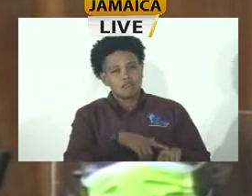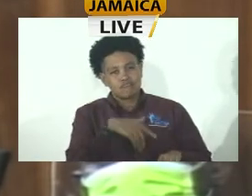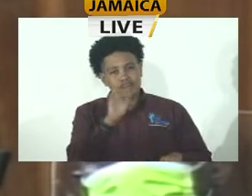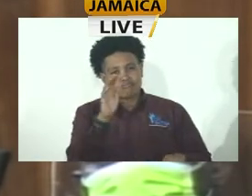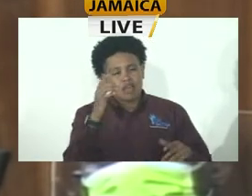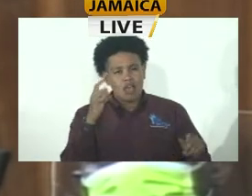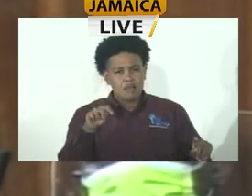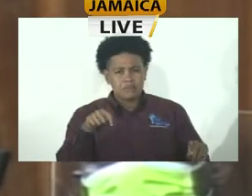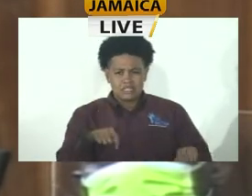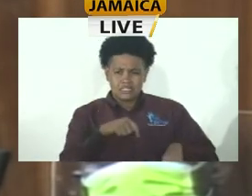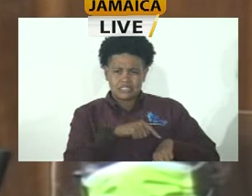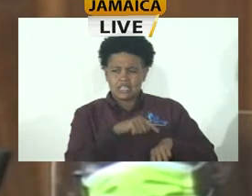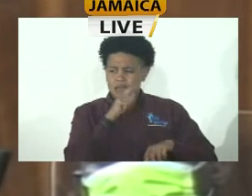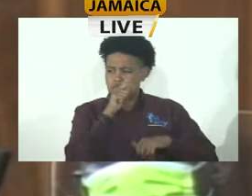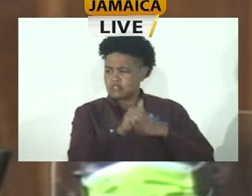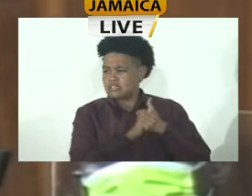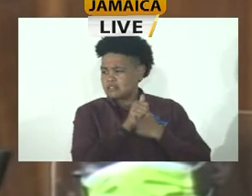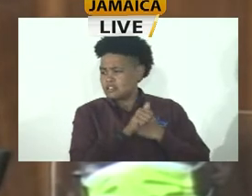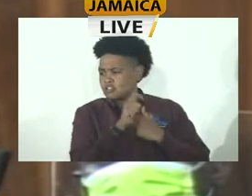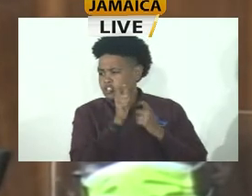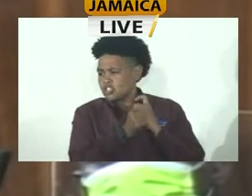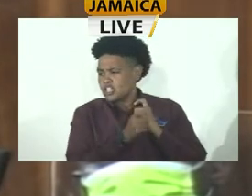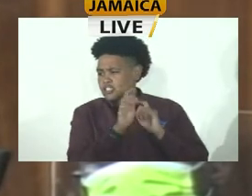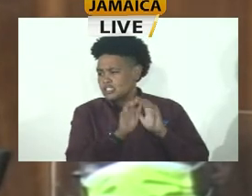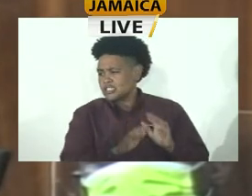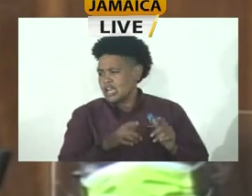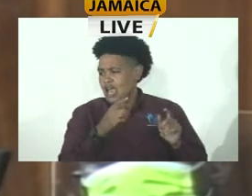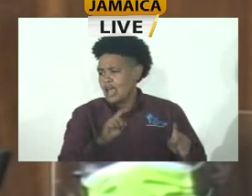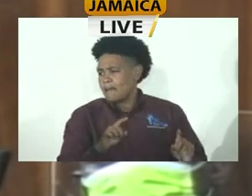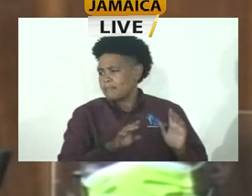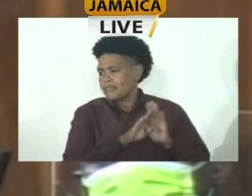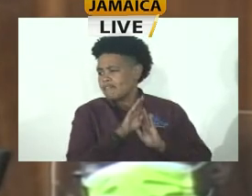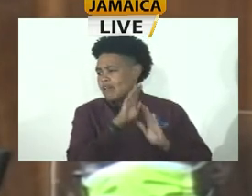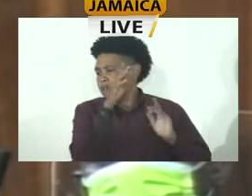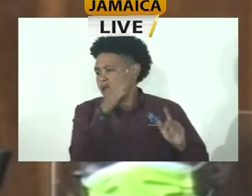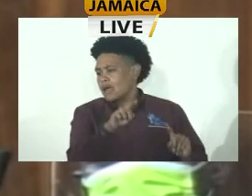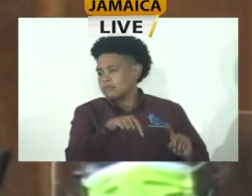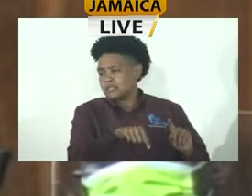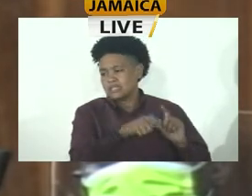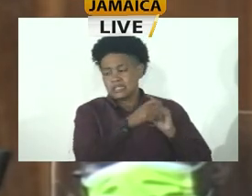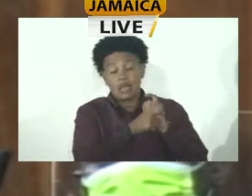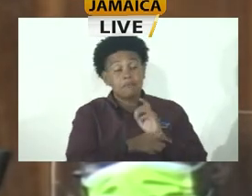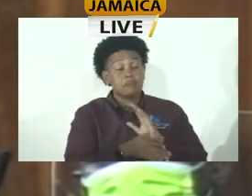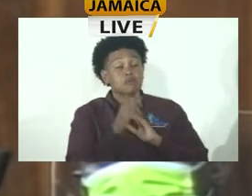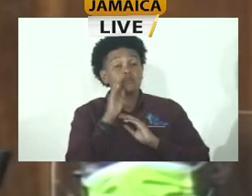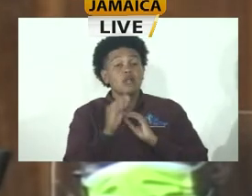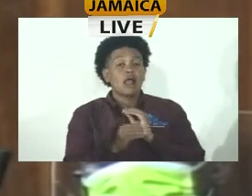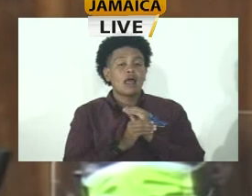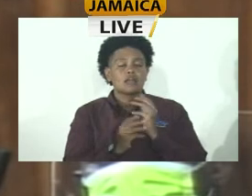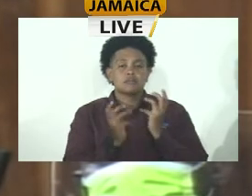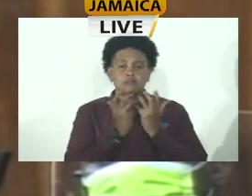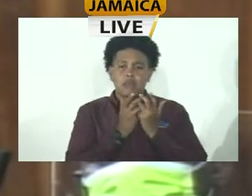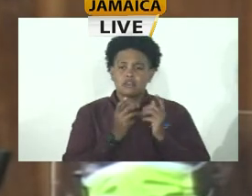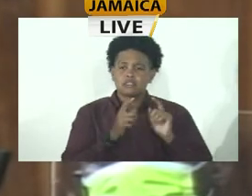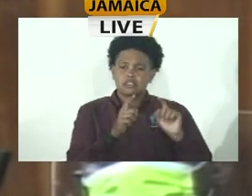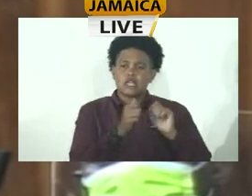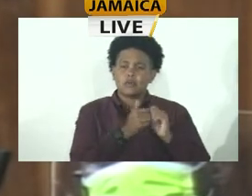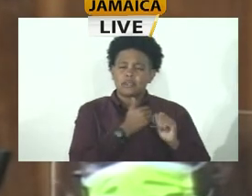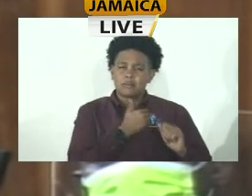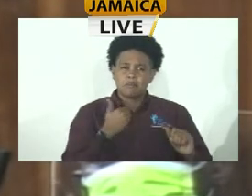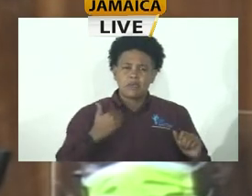this is a timeline game changing development madam speaker as these amendments will bring us in line with members of the